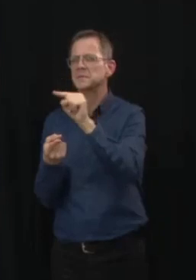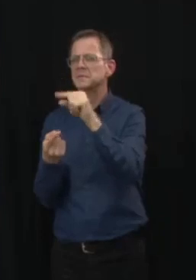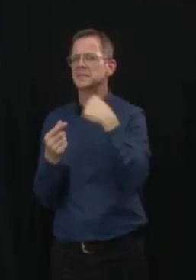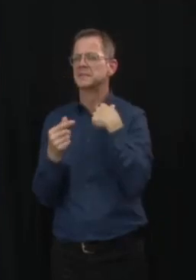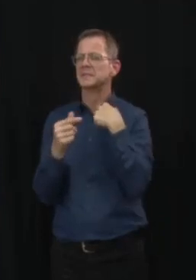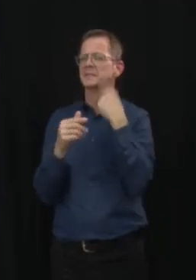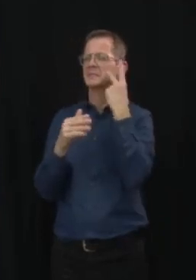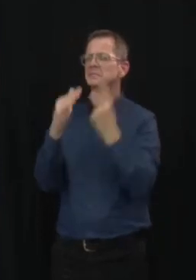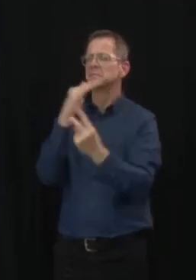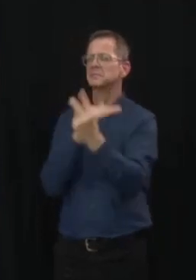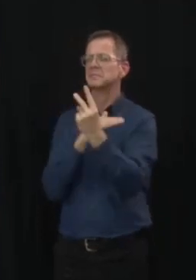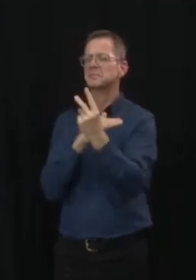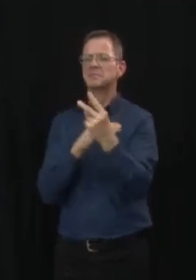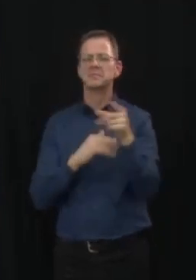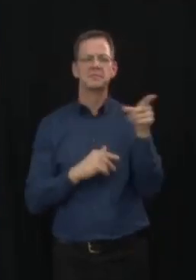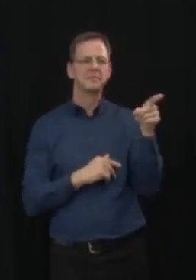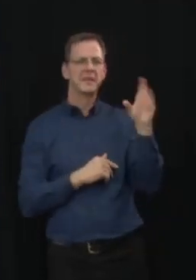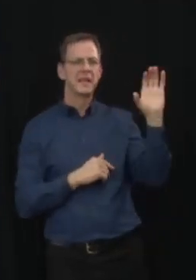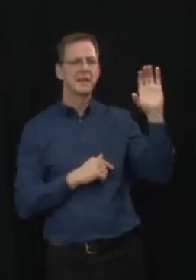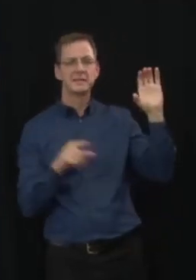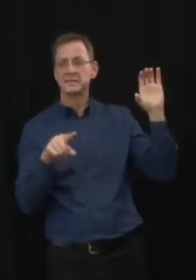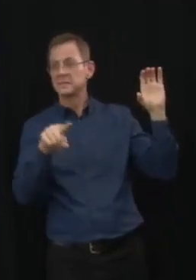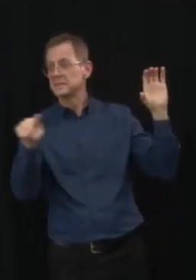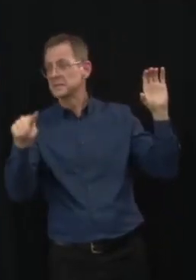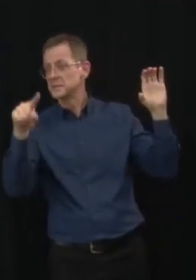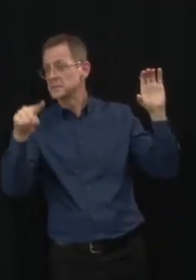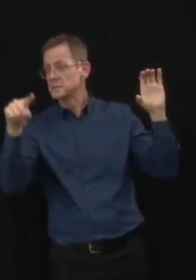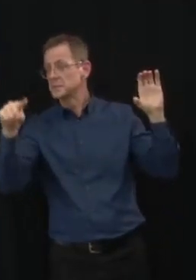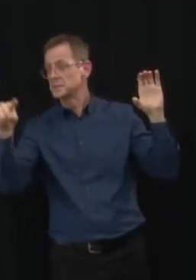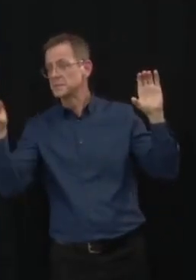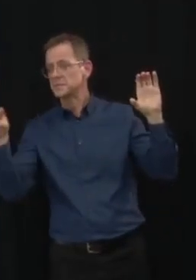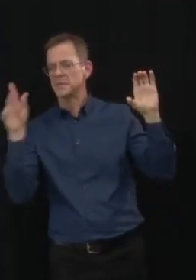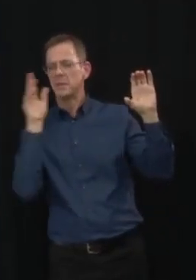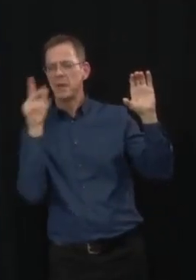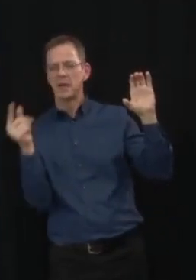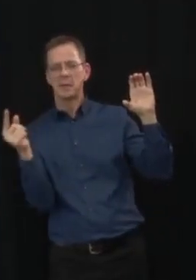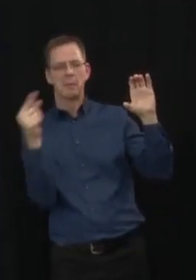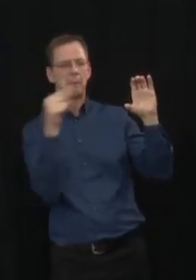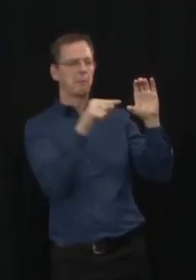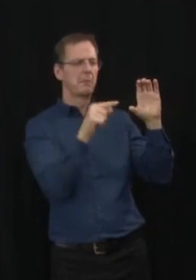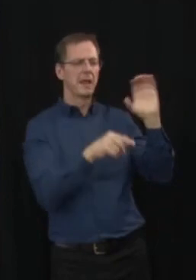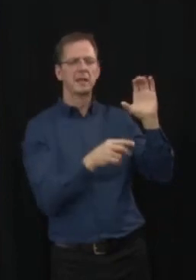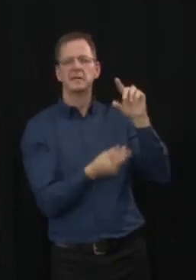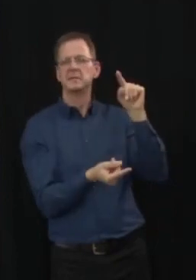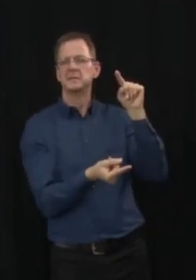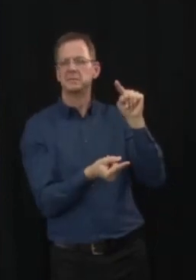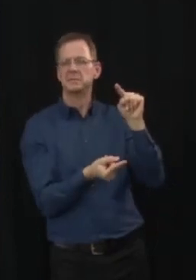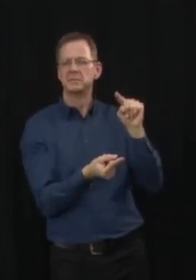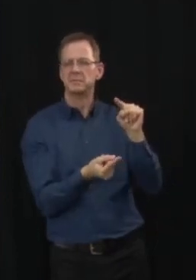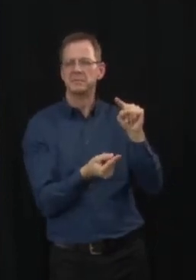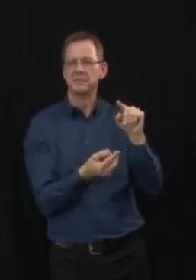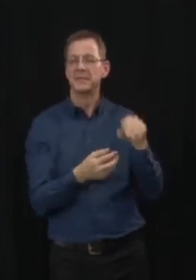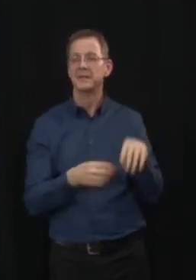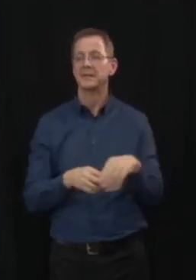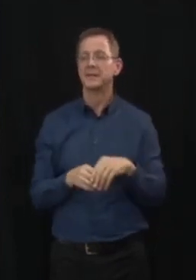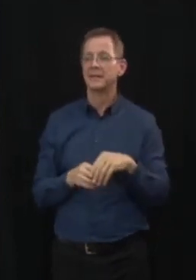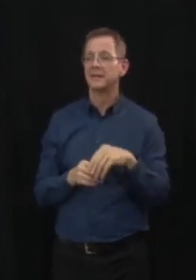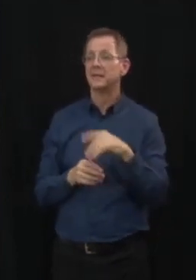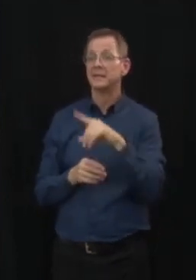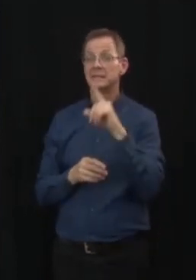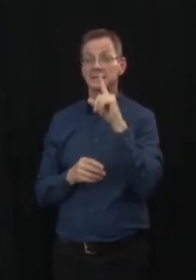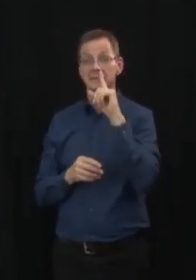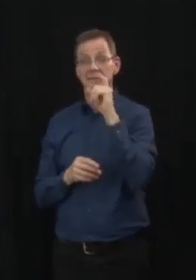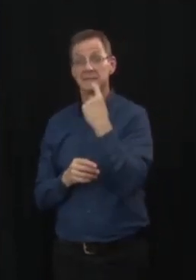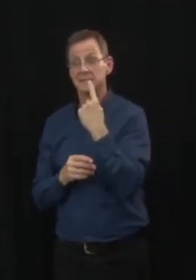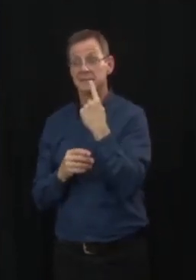as well. We know our other leading indicator of test positivity is beginning to decline. And so ultimately, I think